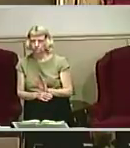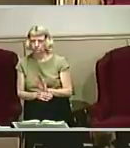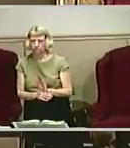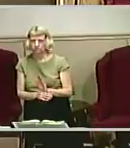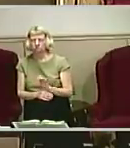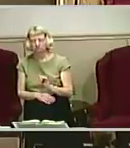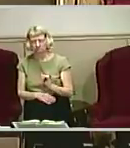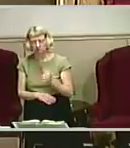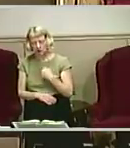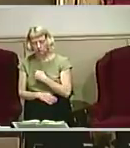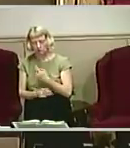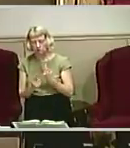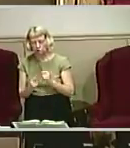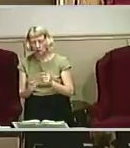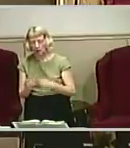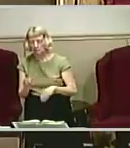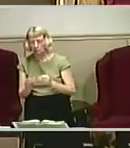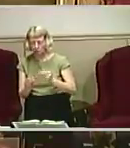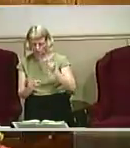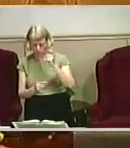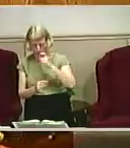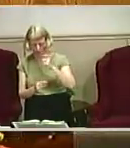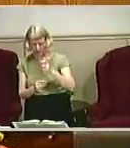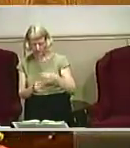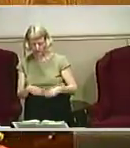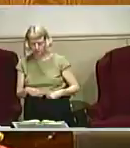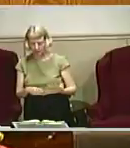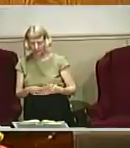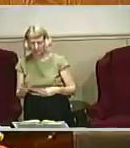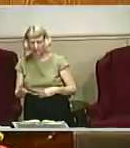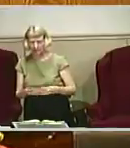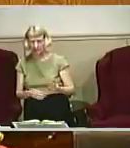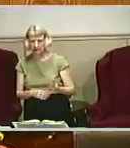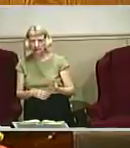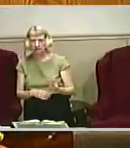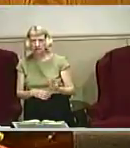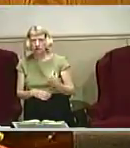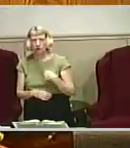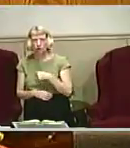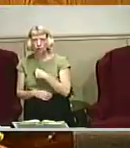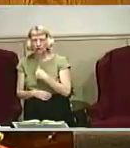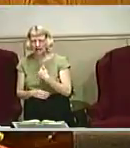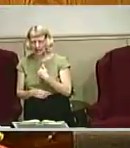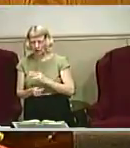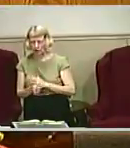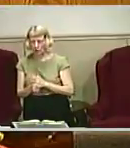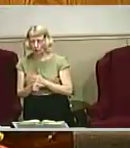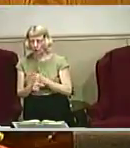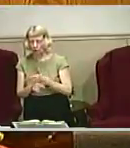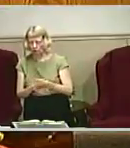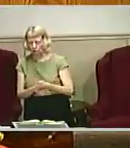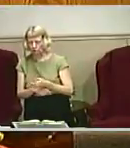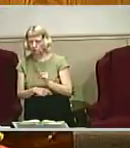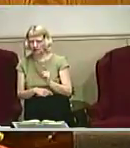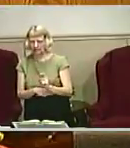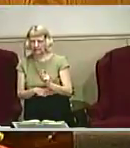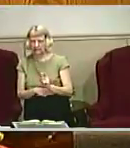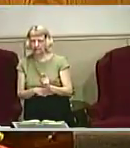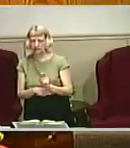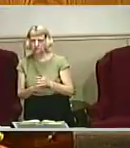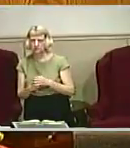But yes, we tried to be a little bit wiser in how we spent, but we had over and above what we even needed.